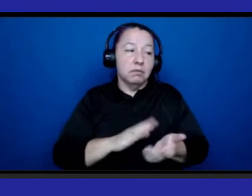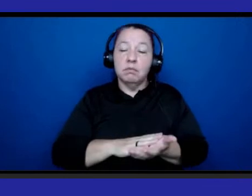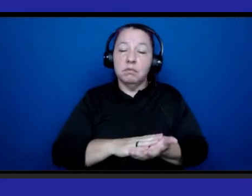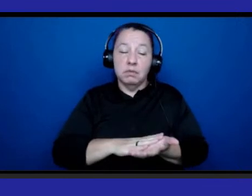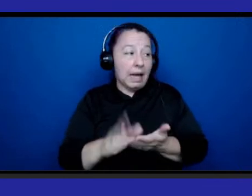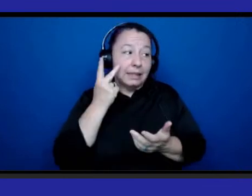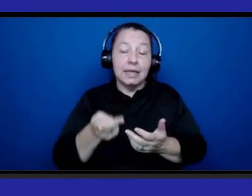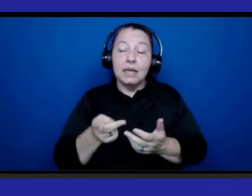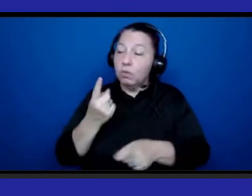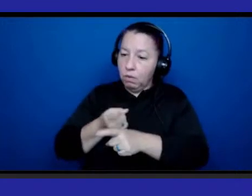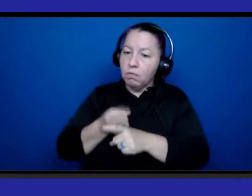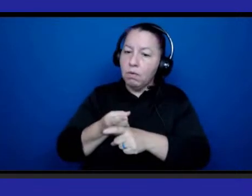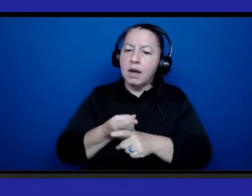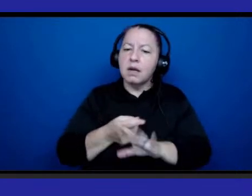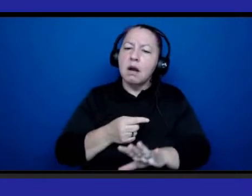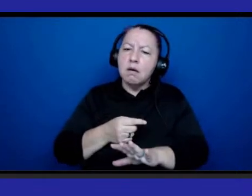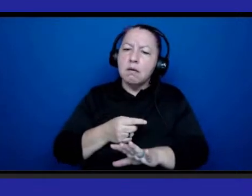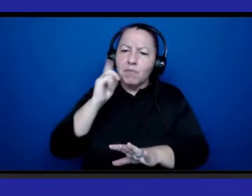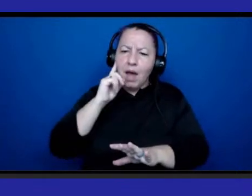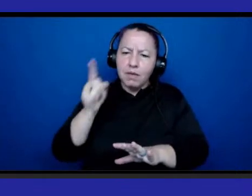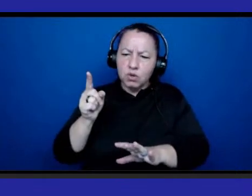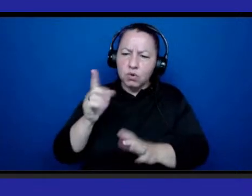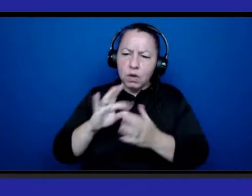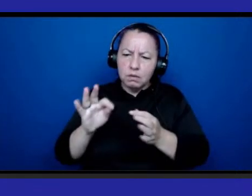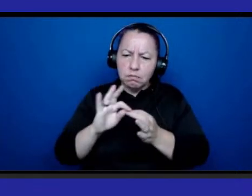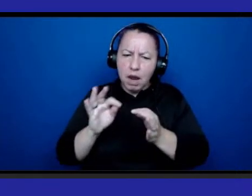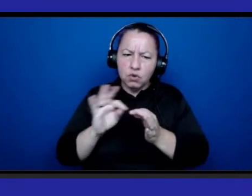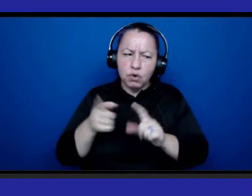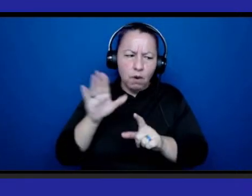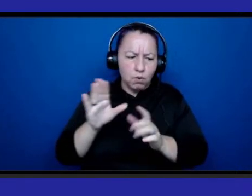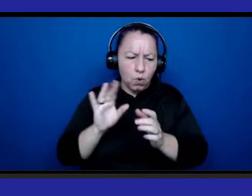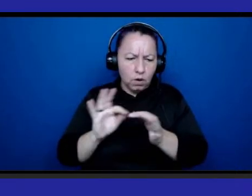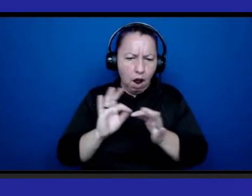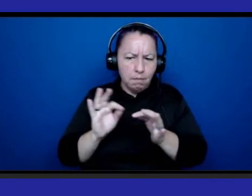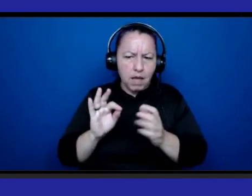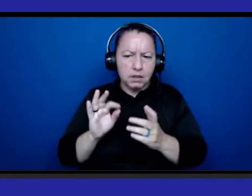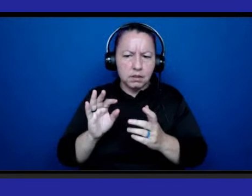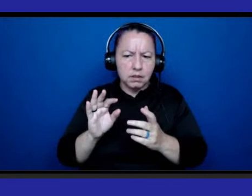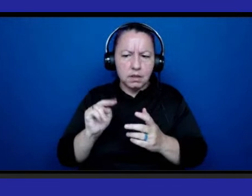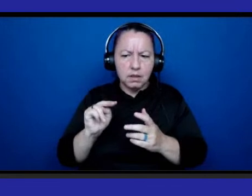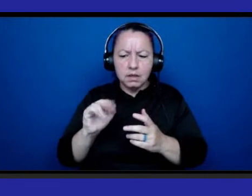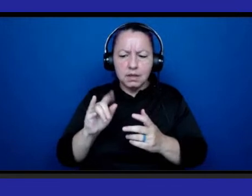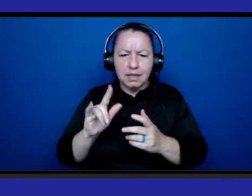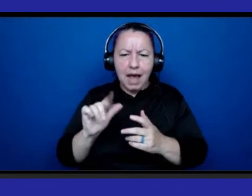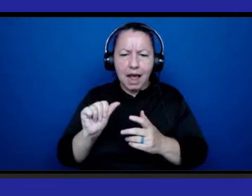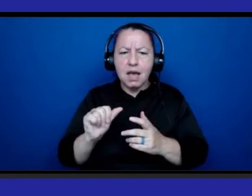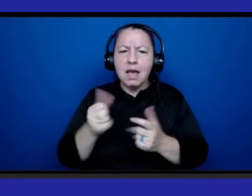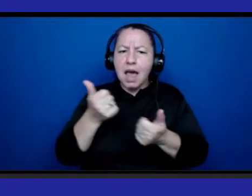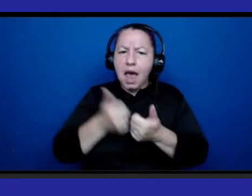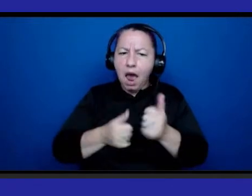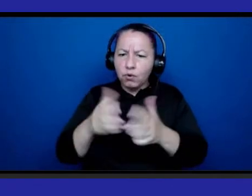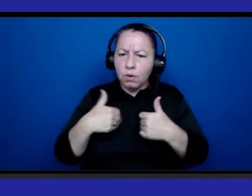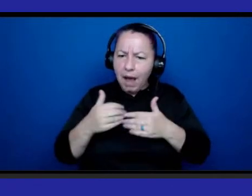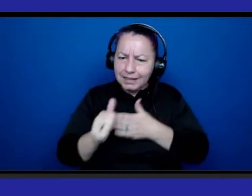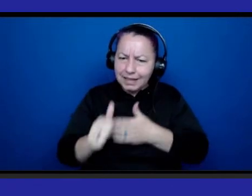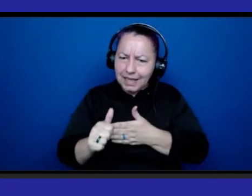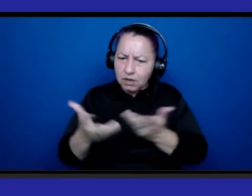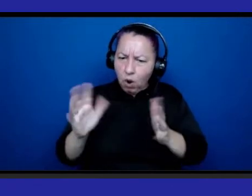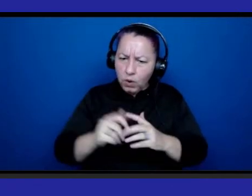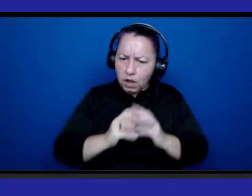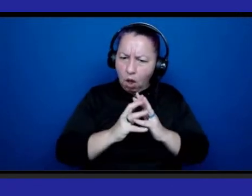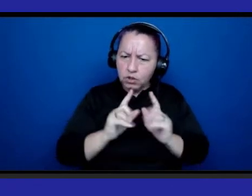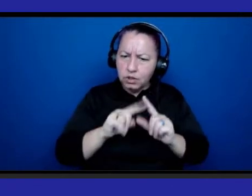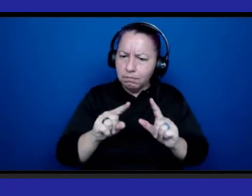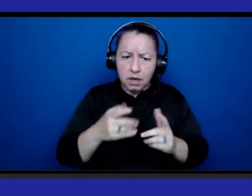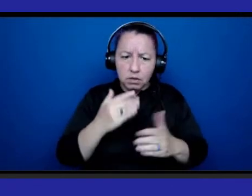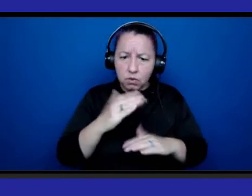And I think you had mentioned in your comments, Natalia, that every group has a lead and has sort of been launched, but just on the checklist, it